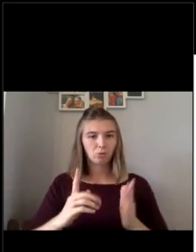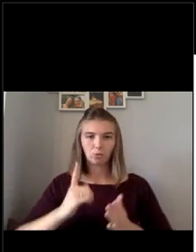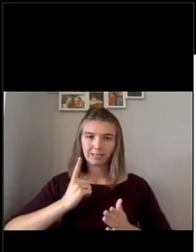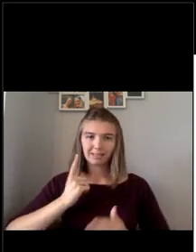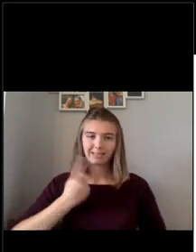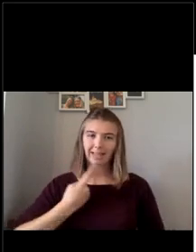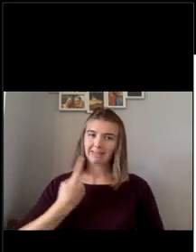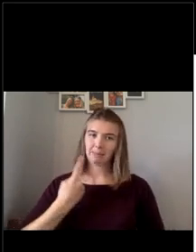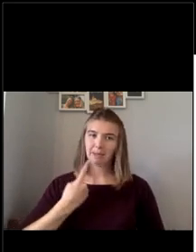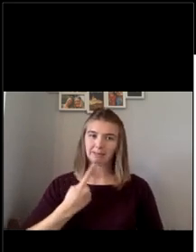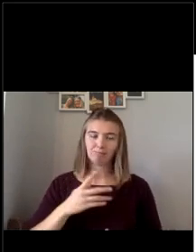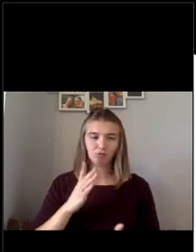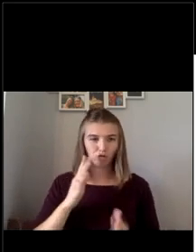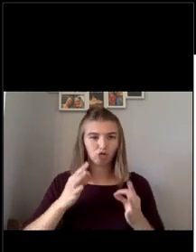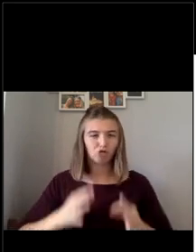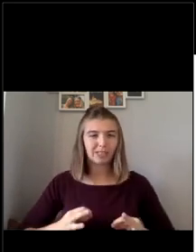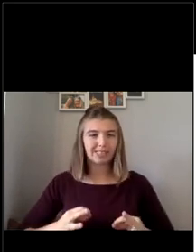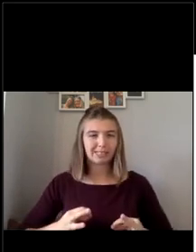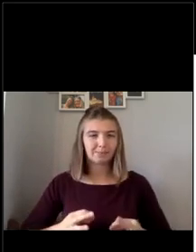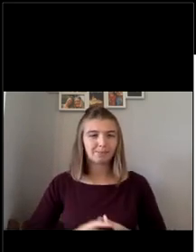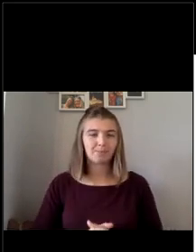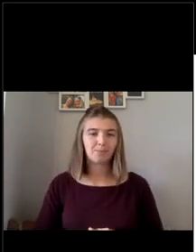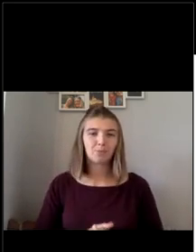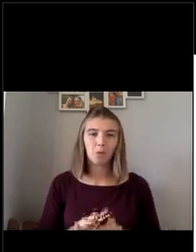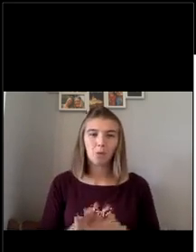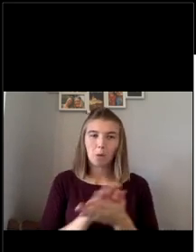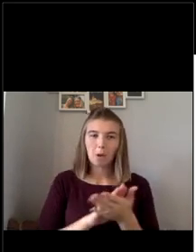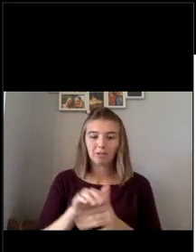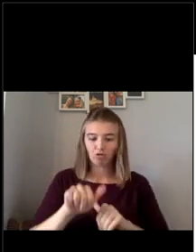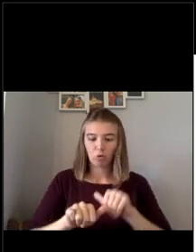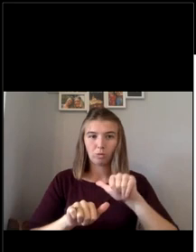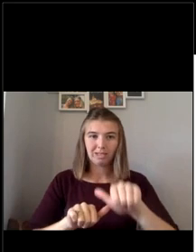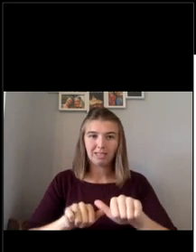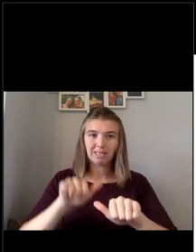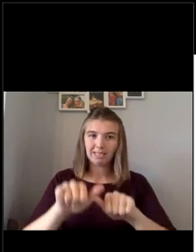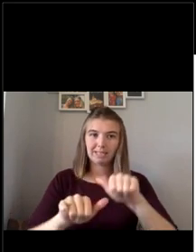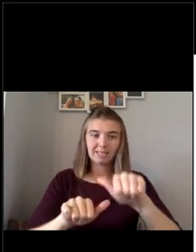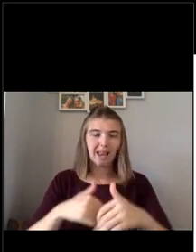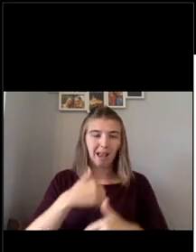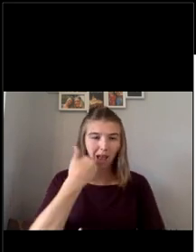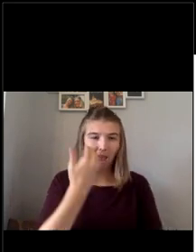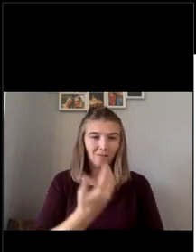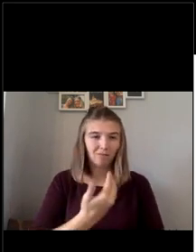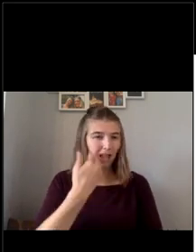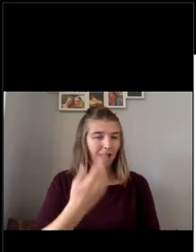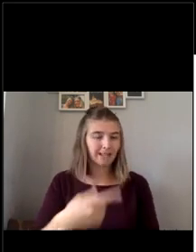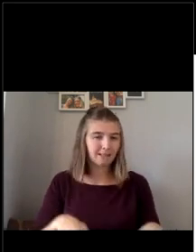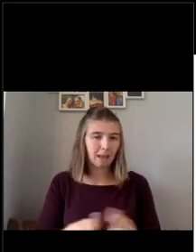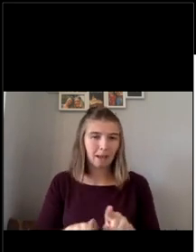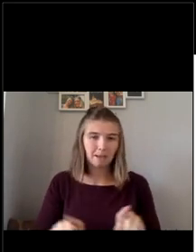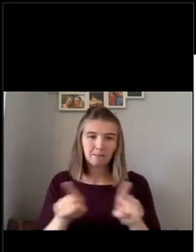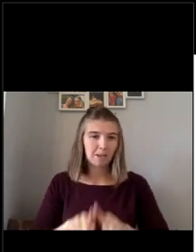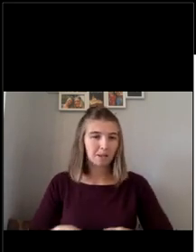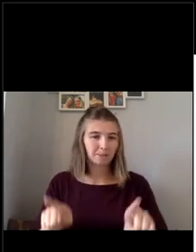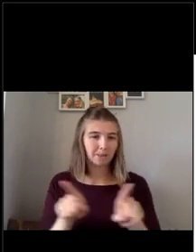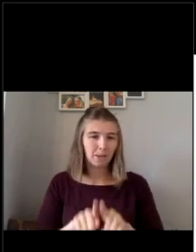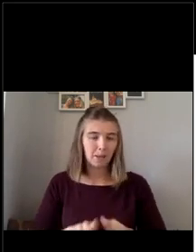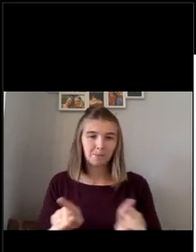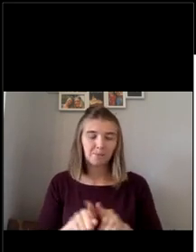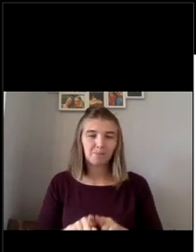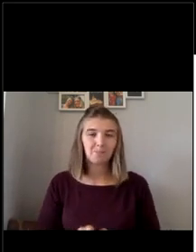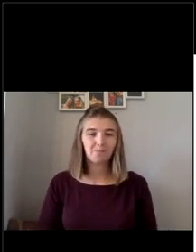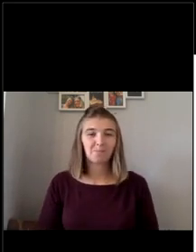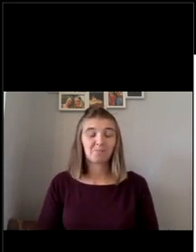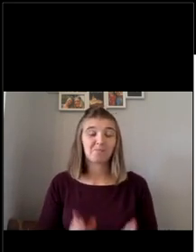try to do the same thing at the same time every day. I also need to have a very healthy lifestyle. So, you know, eat healthy